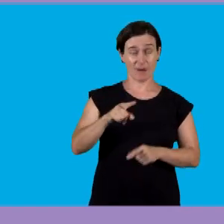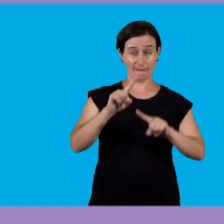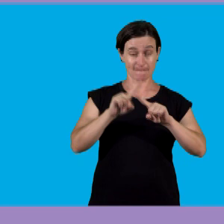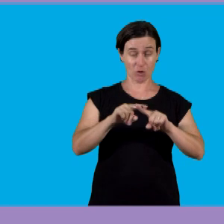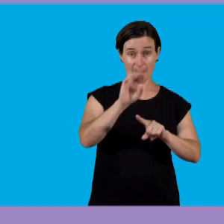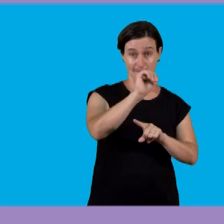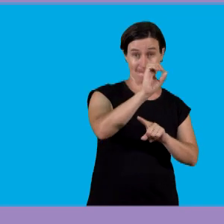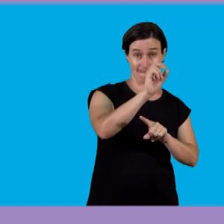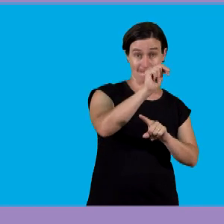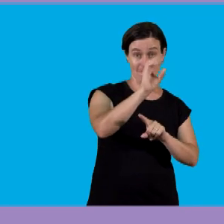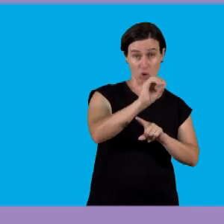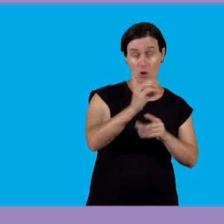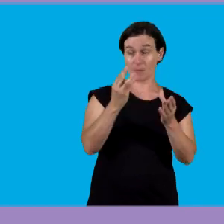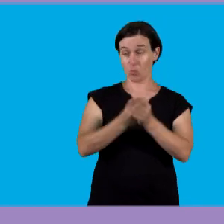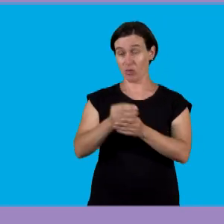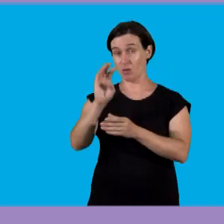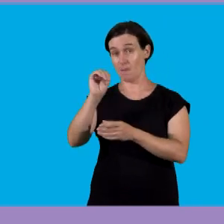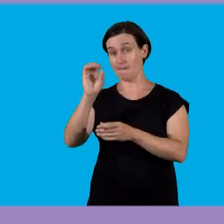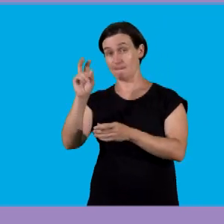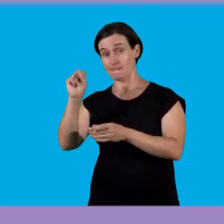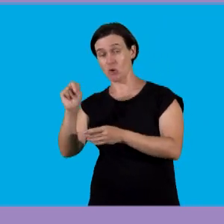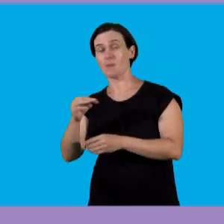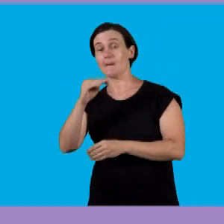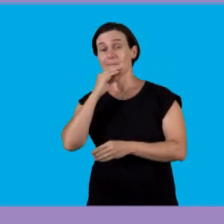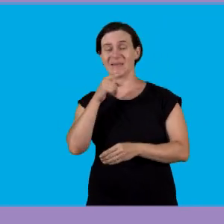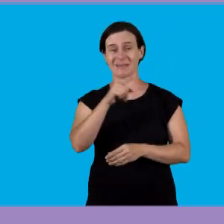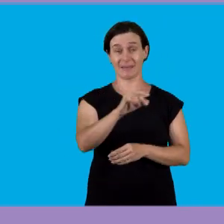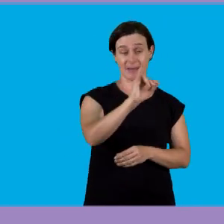multiplying a monomial with a monomial, we are just going to multiply the